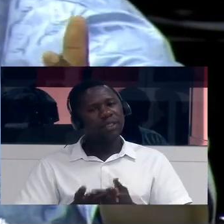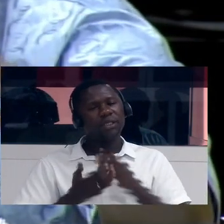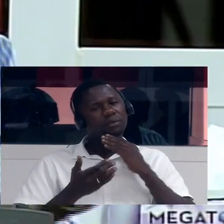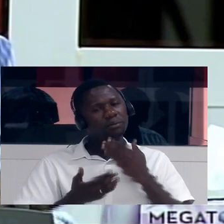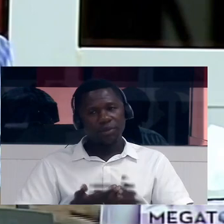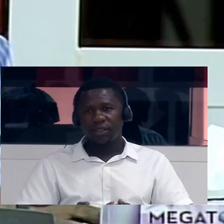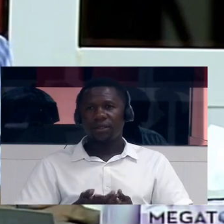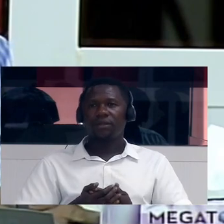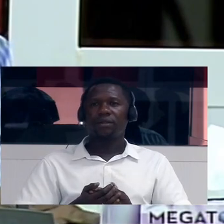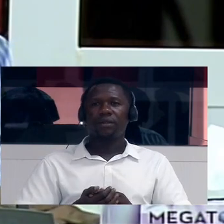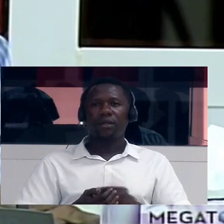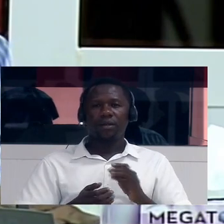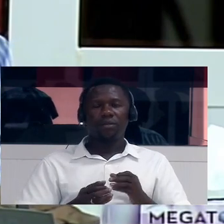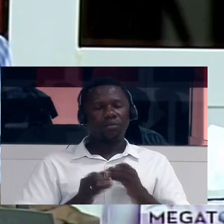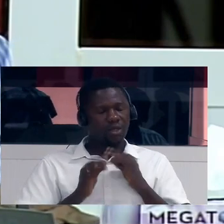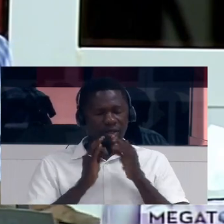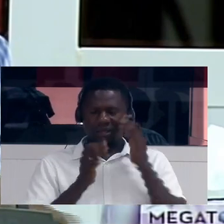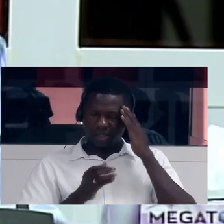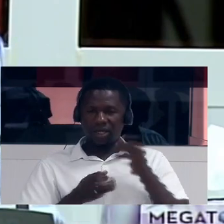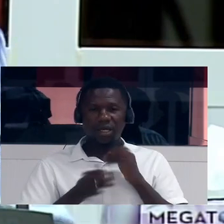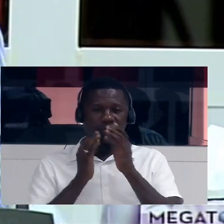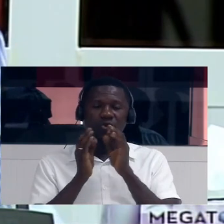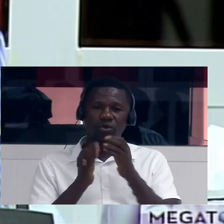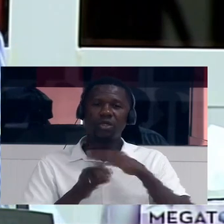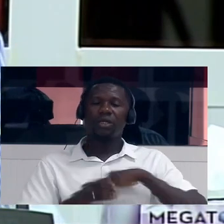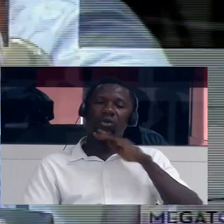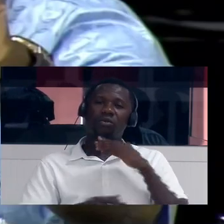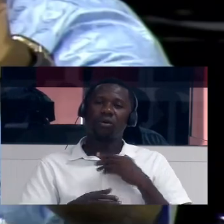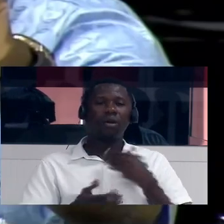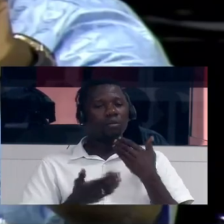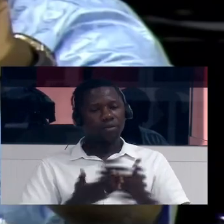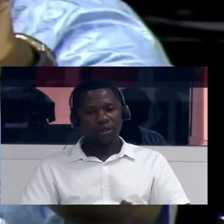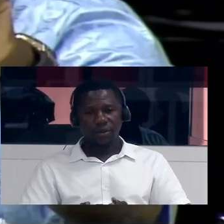please. I thought I had told you enough. No, please, I beg you, Mr. King.